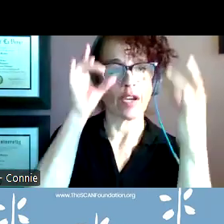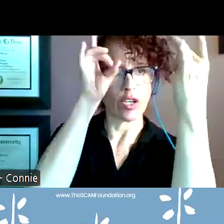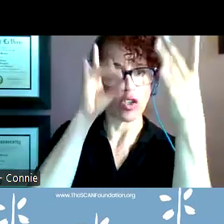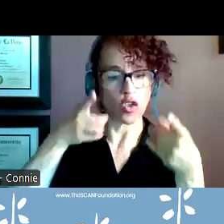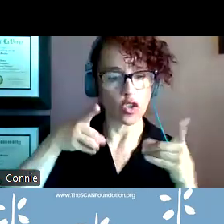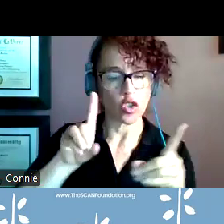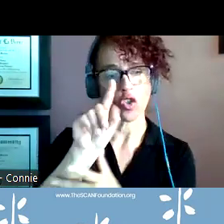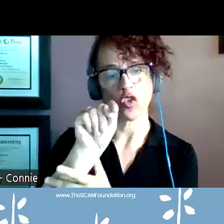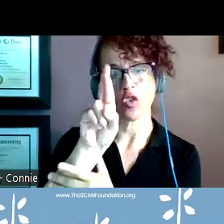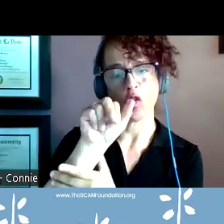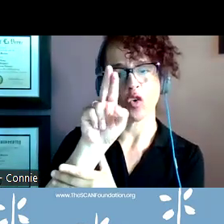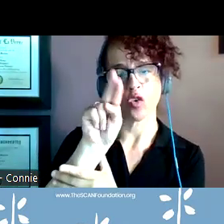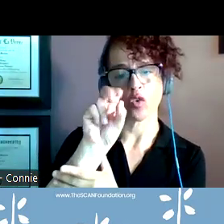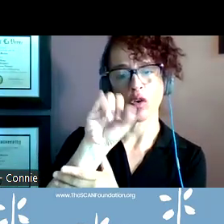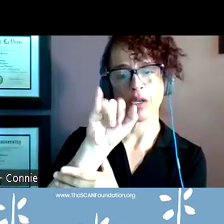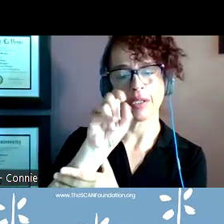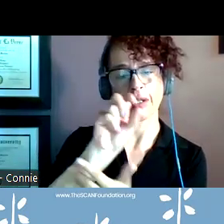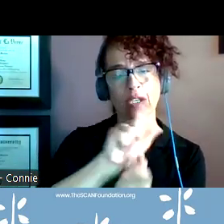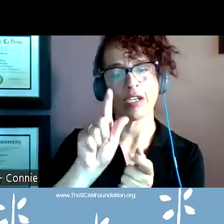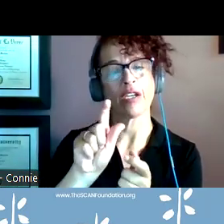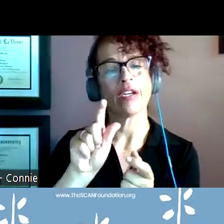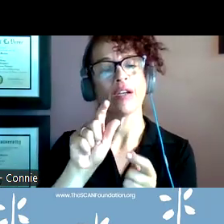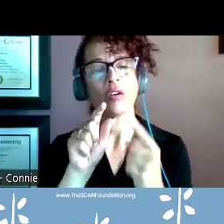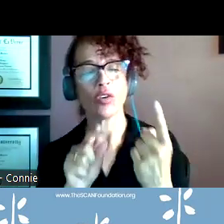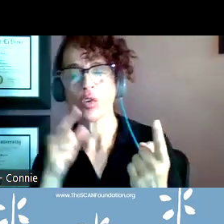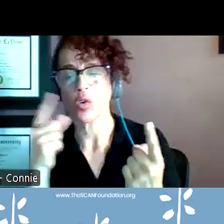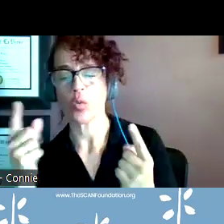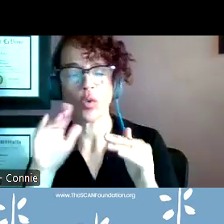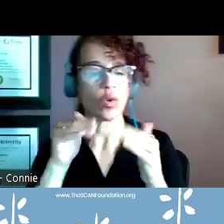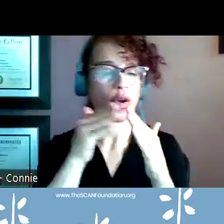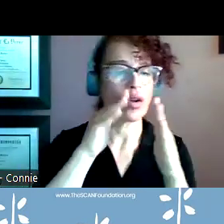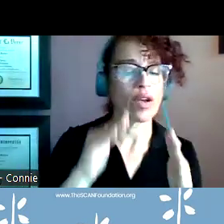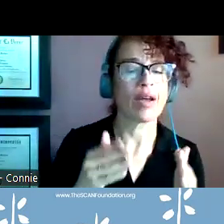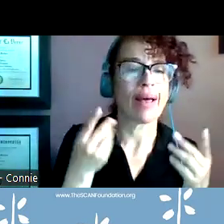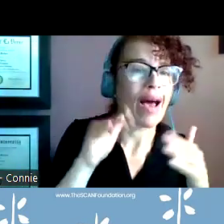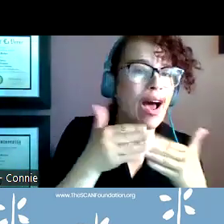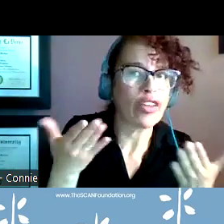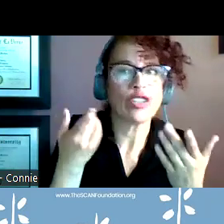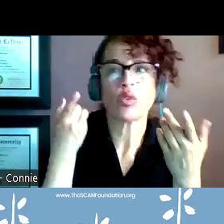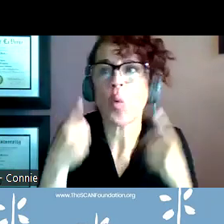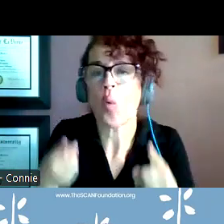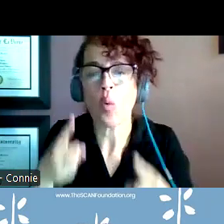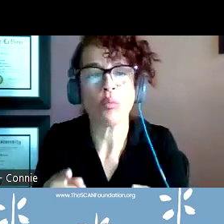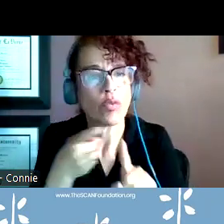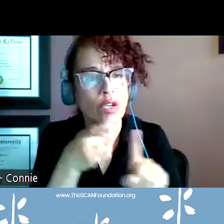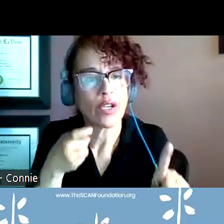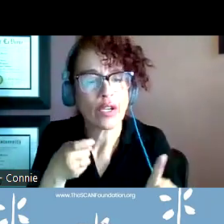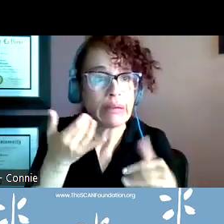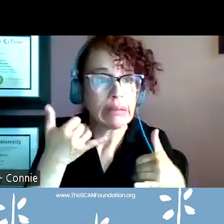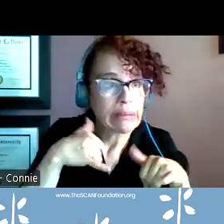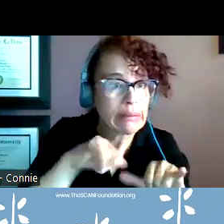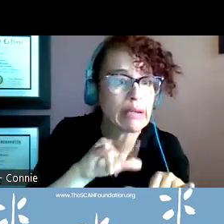the transition, to get that lens into how things are going from, I think, the